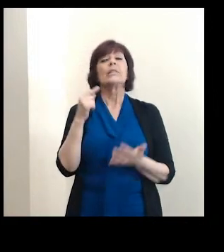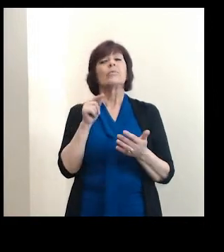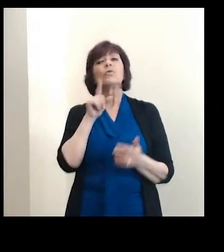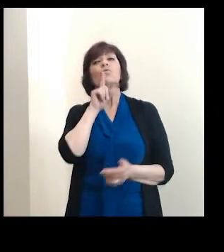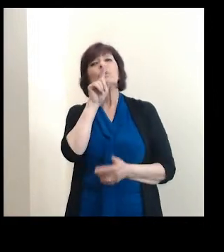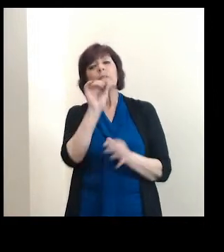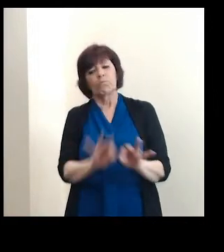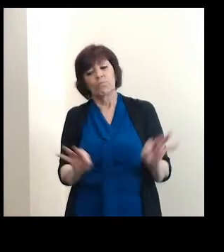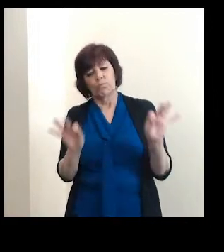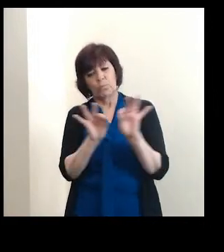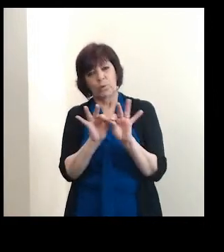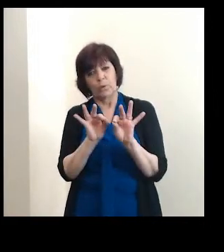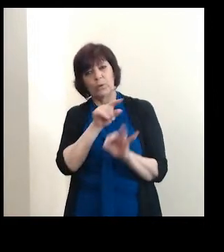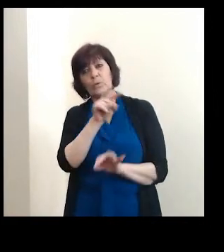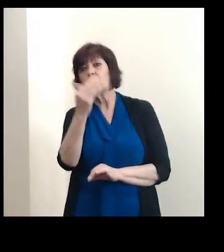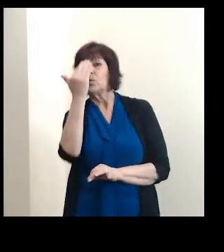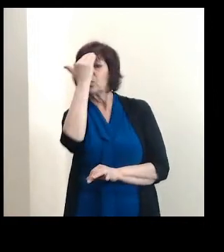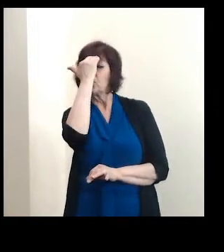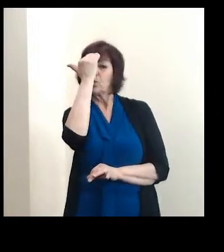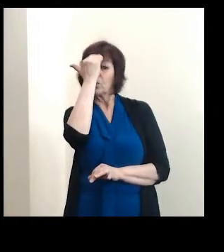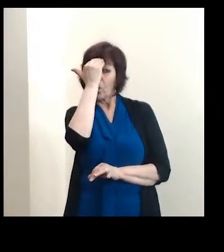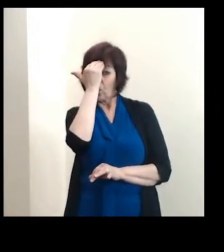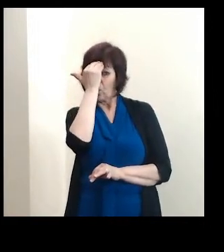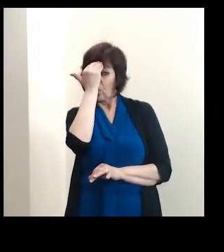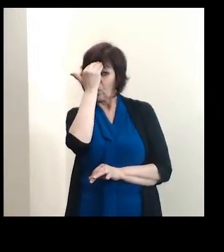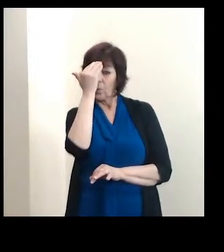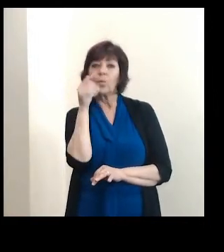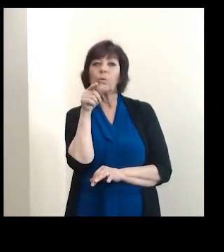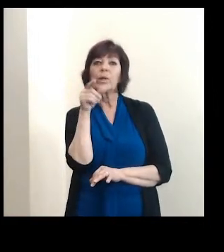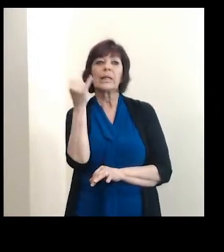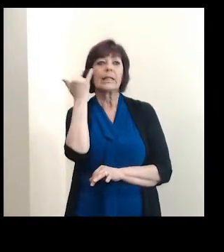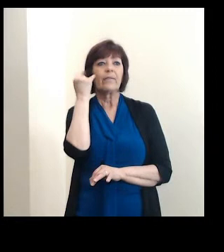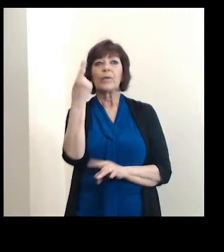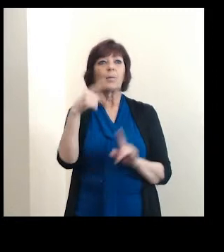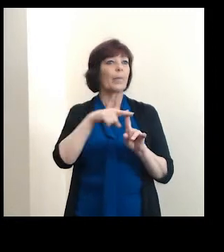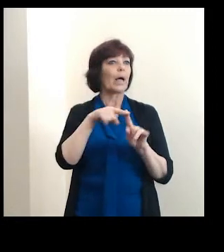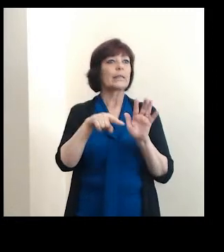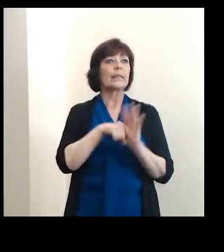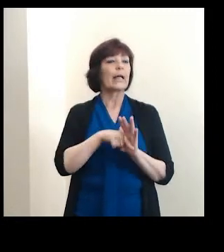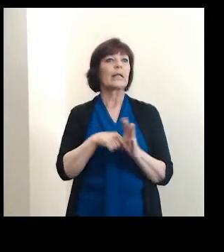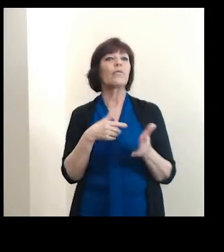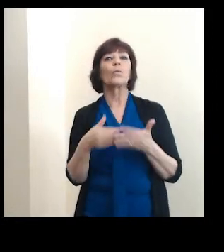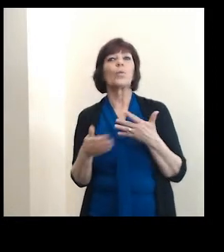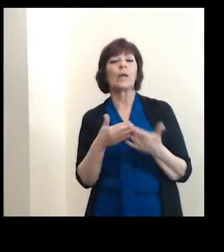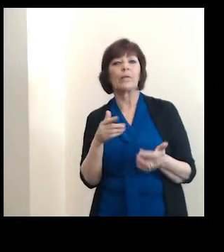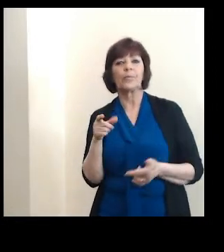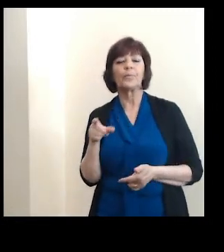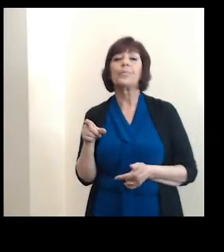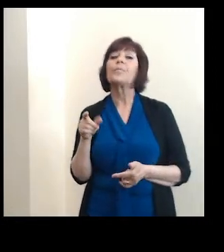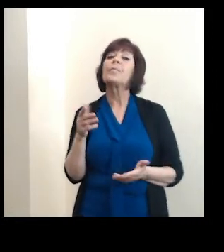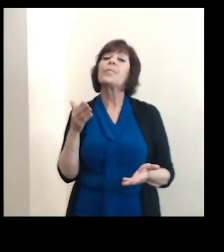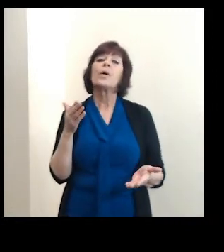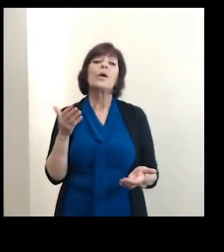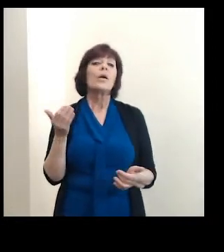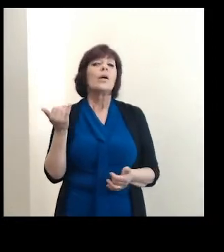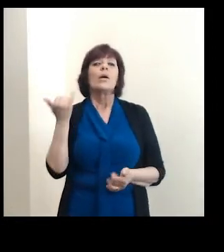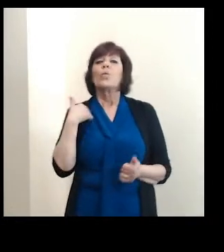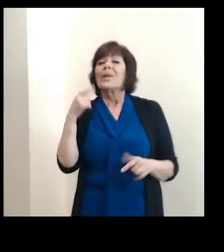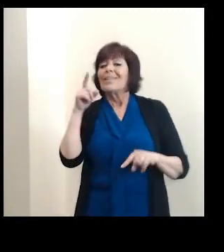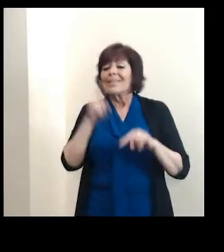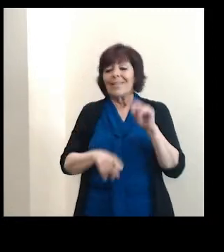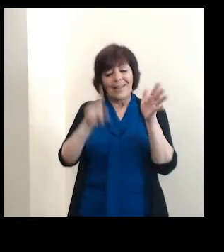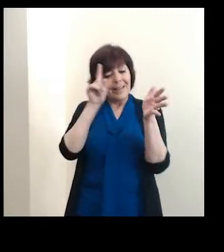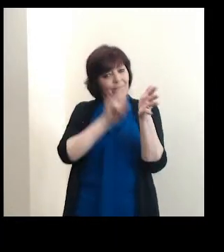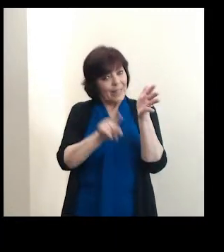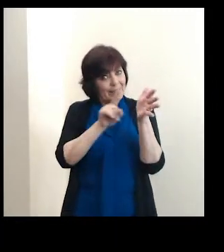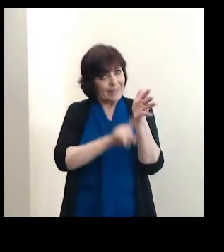is that everybody knows their status for COVID-19. We don't know the cases. We can't do the